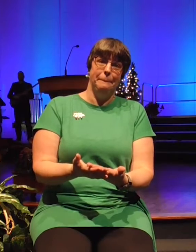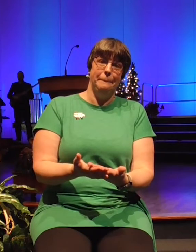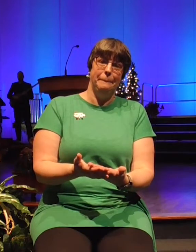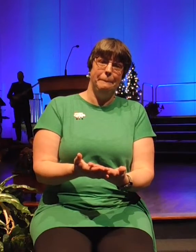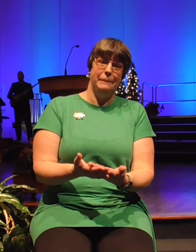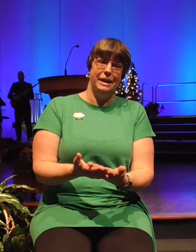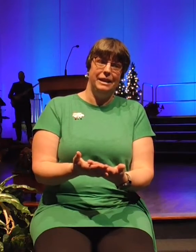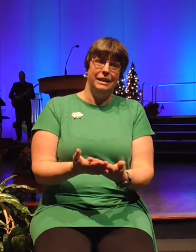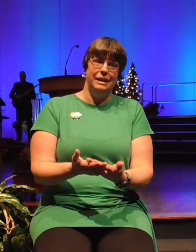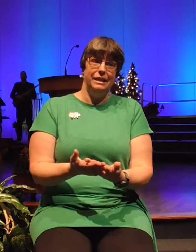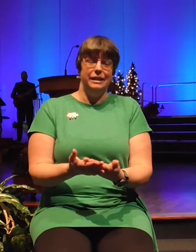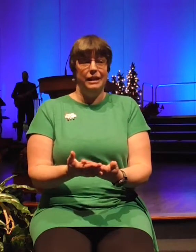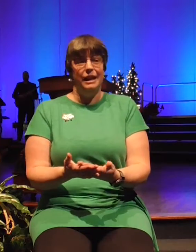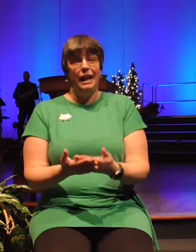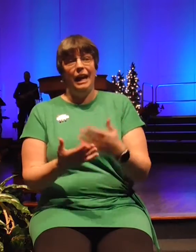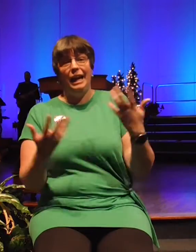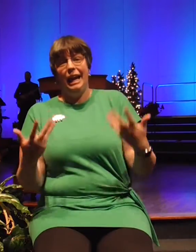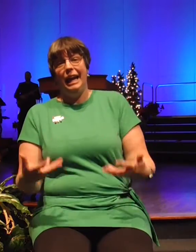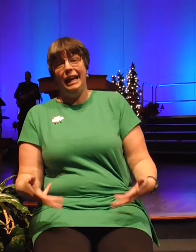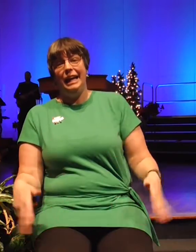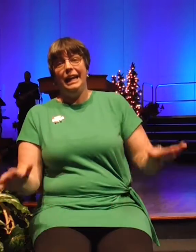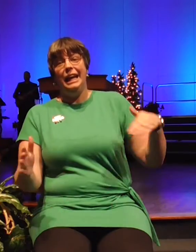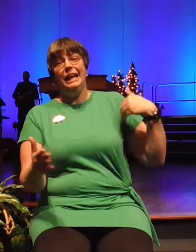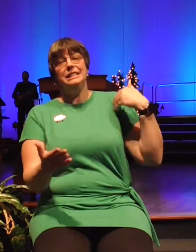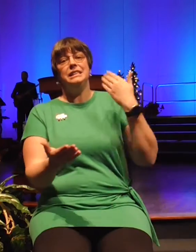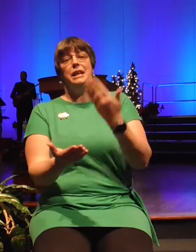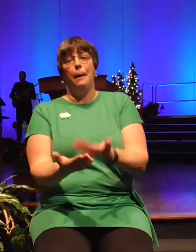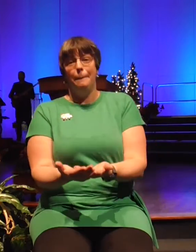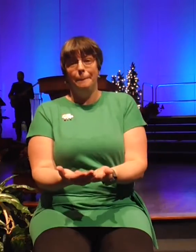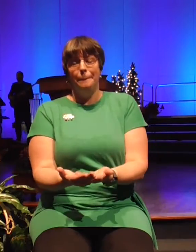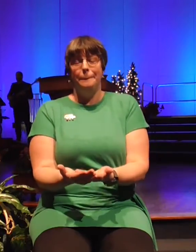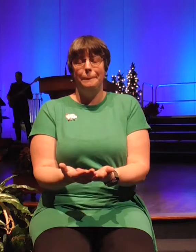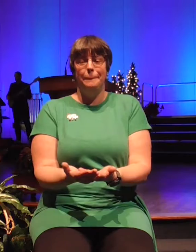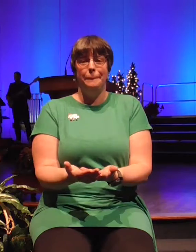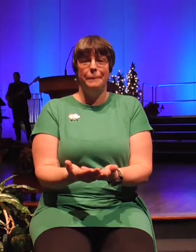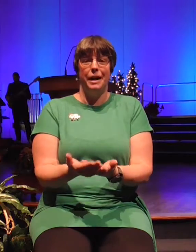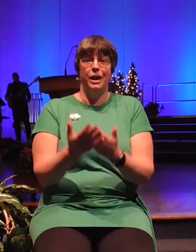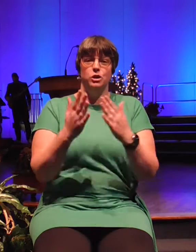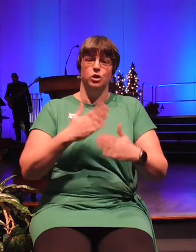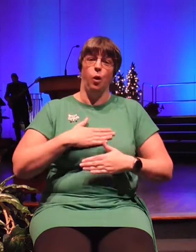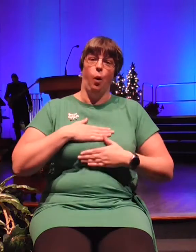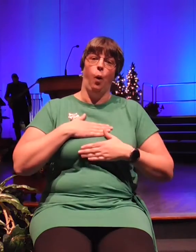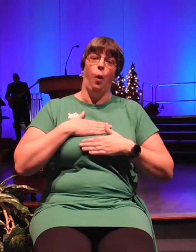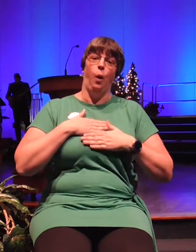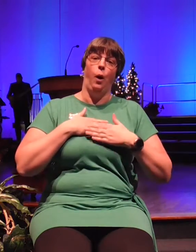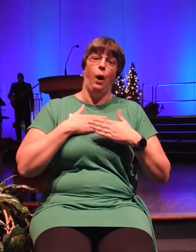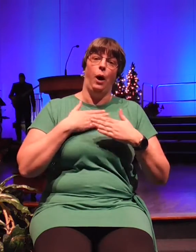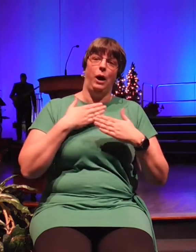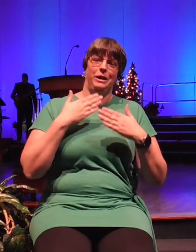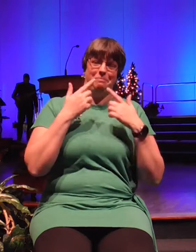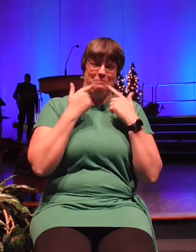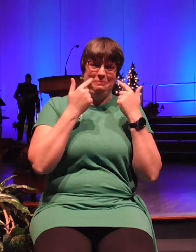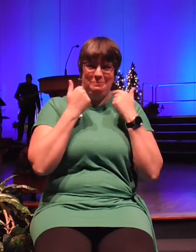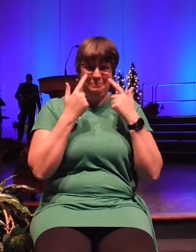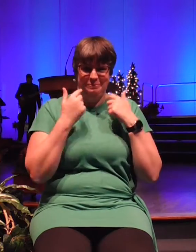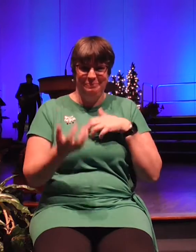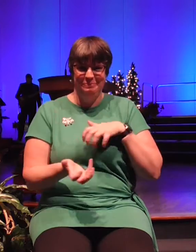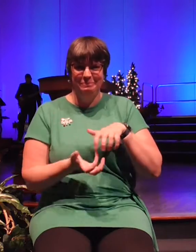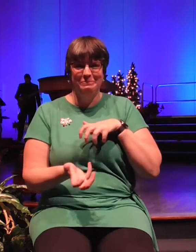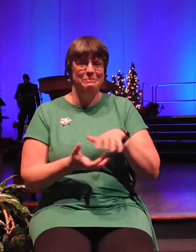come. He's come. Joy.